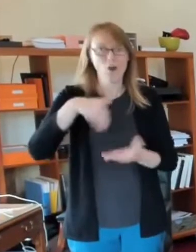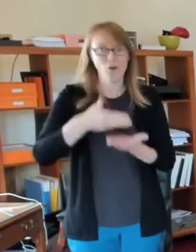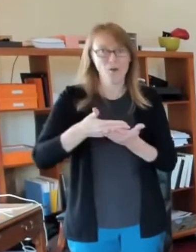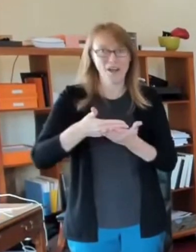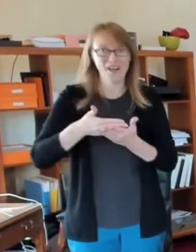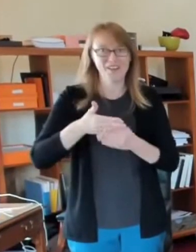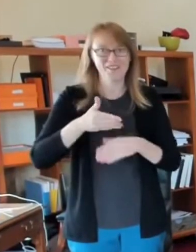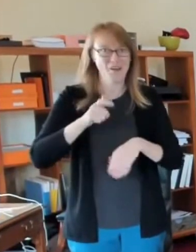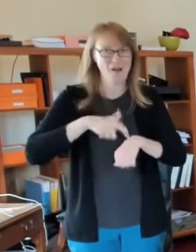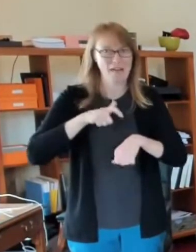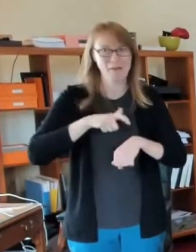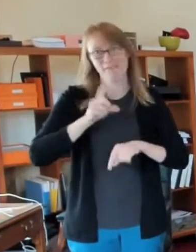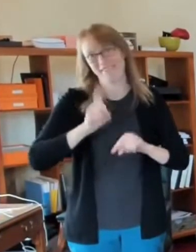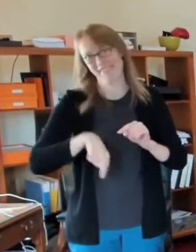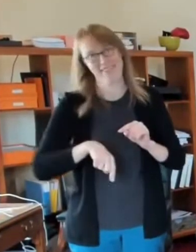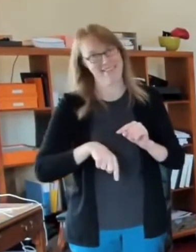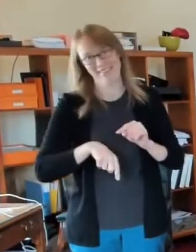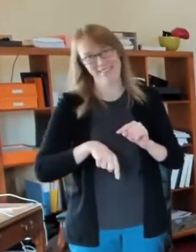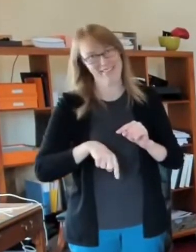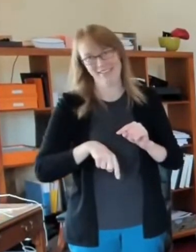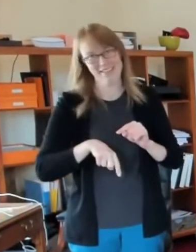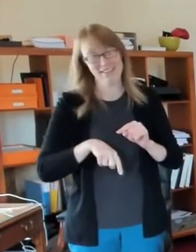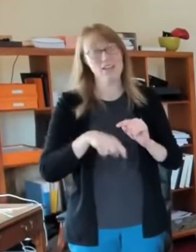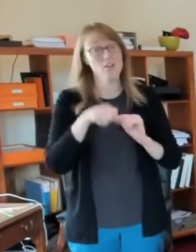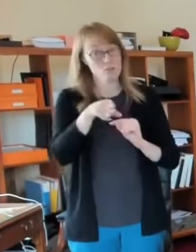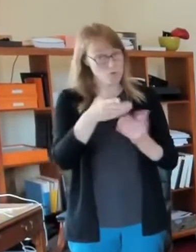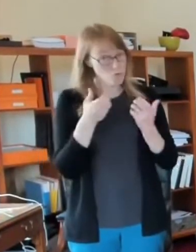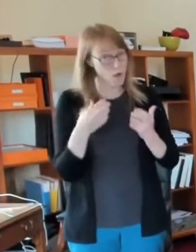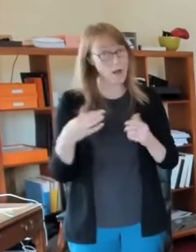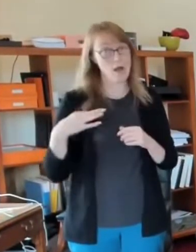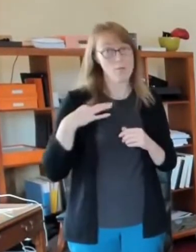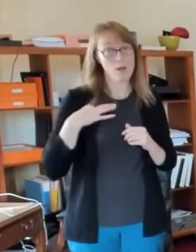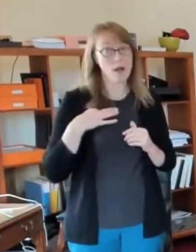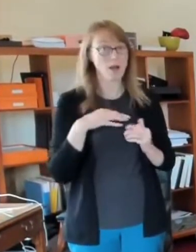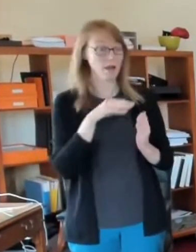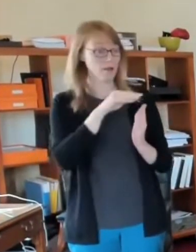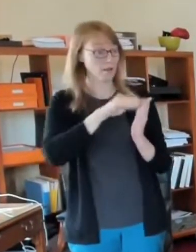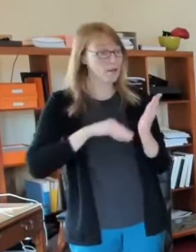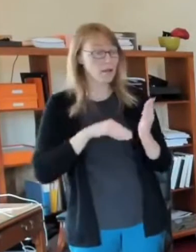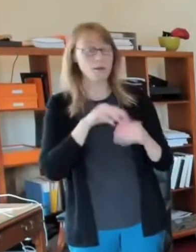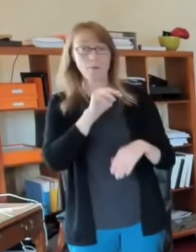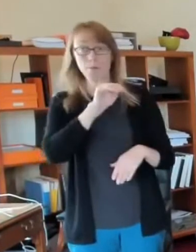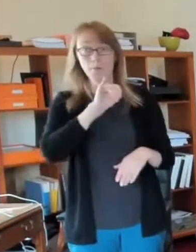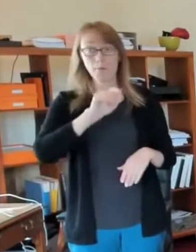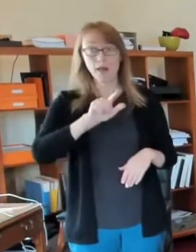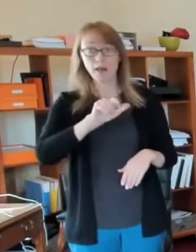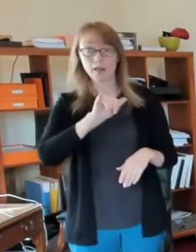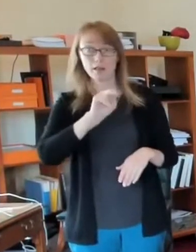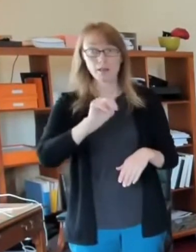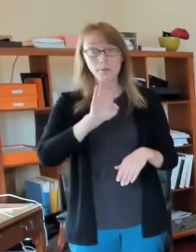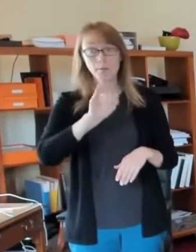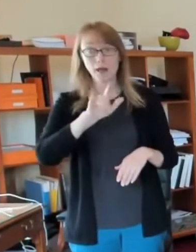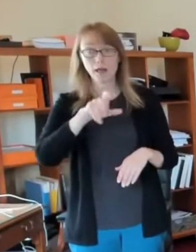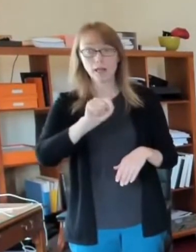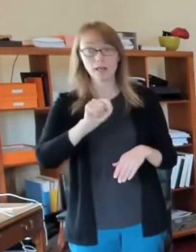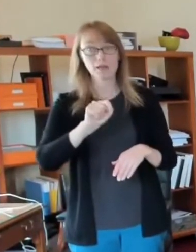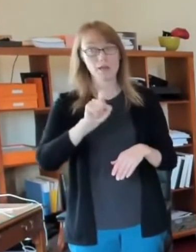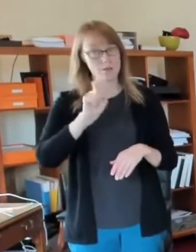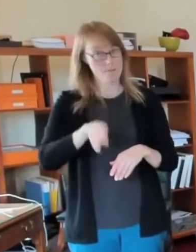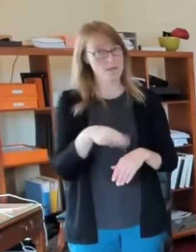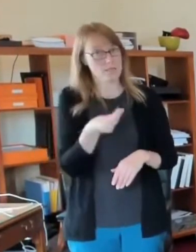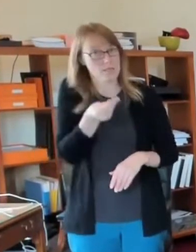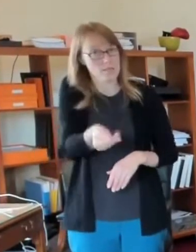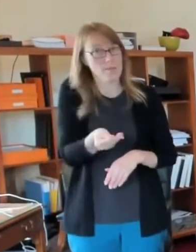if you want to put in an application for a mail-in ballot or for an absentee ballot, the deadline's today at 5